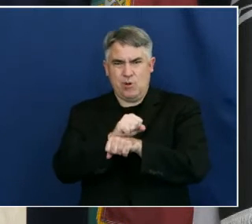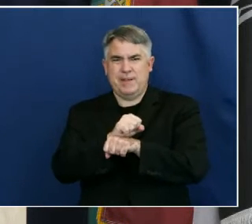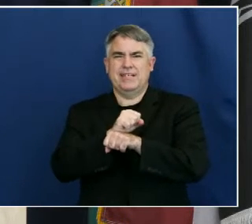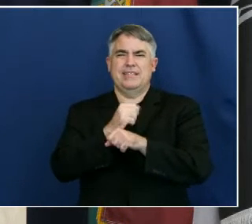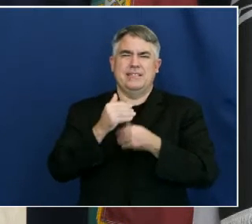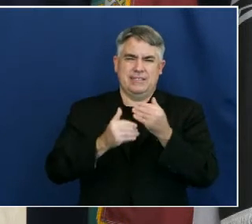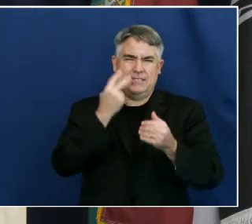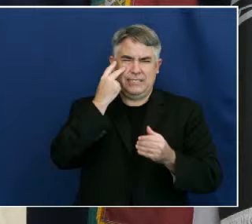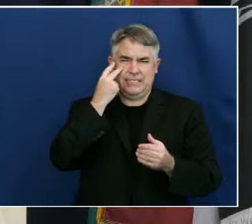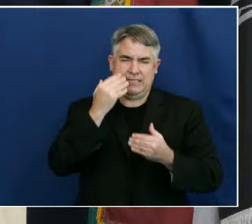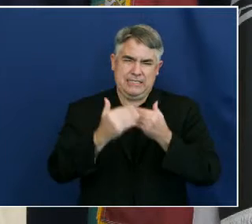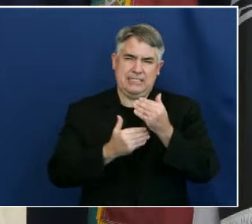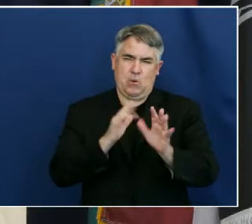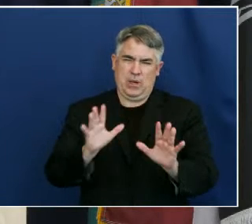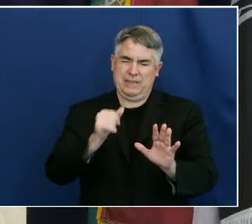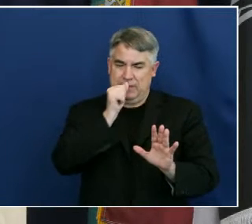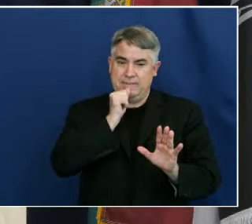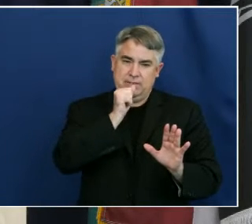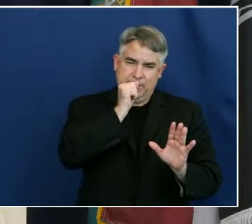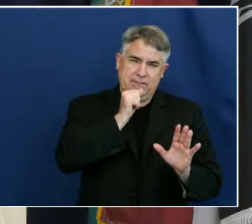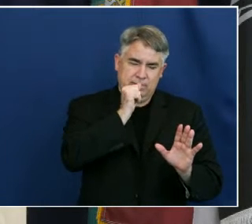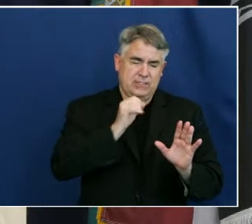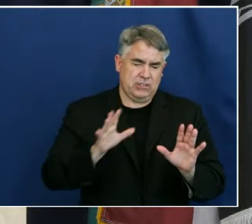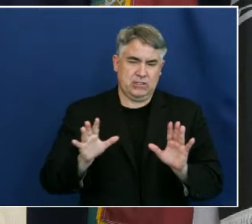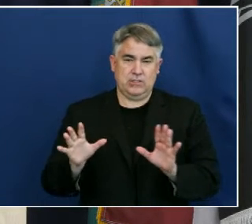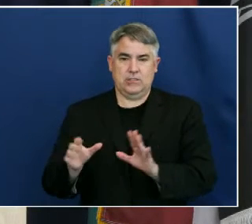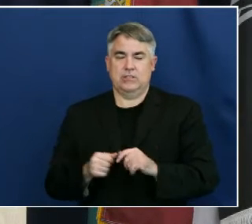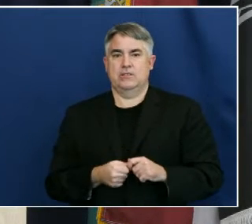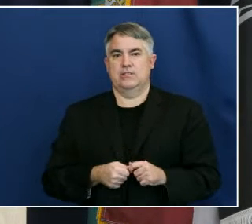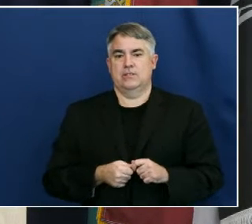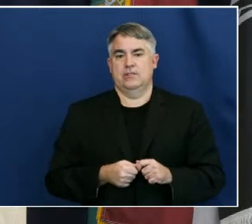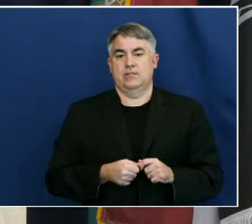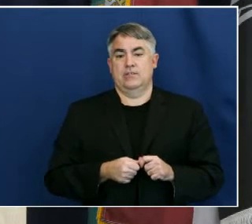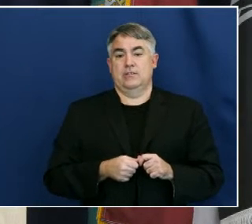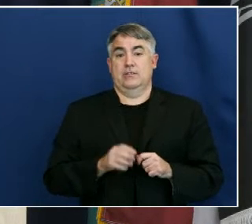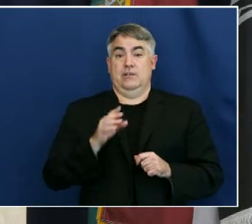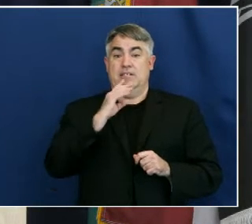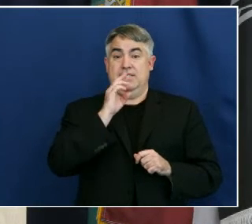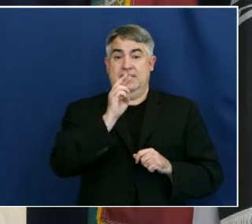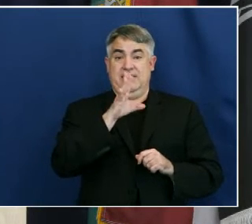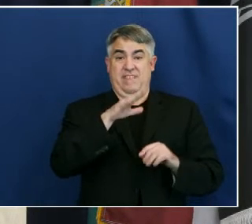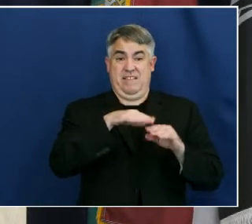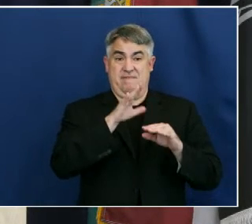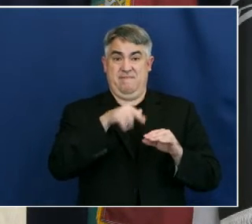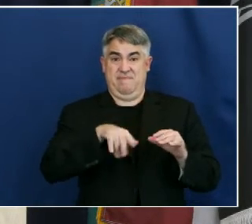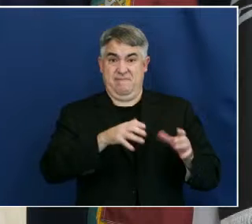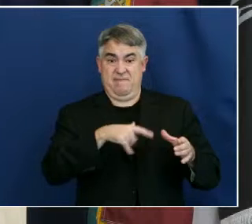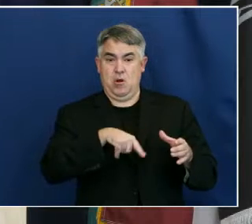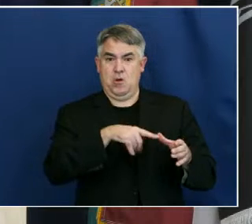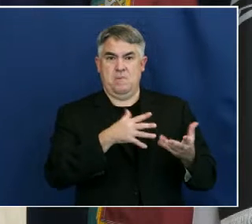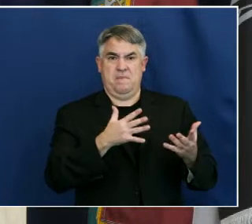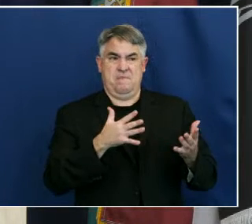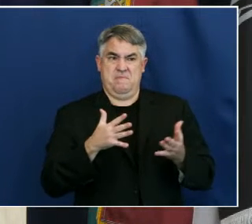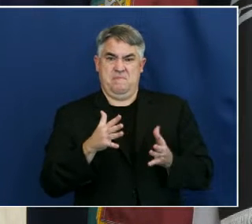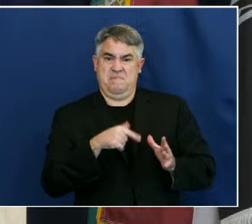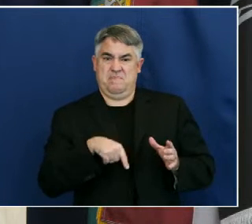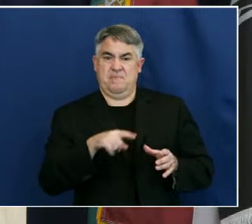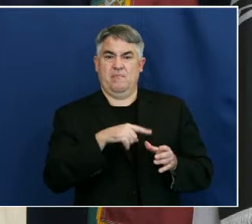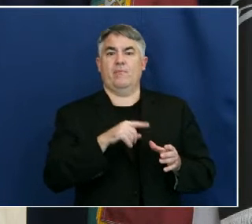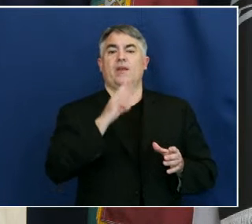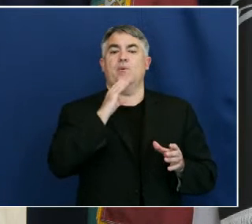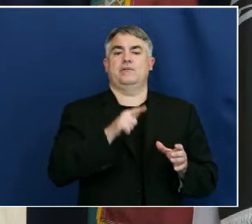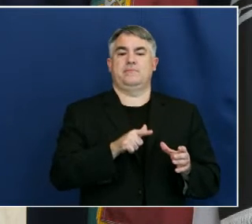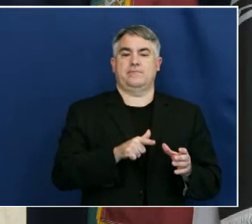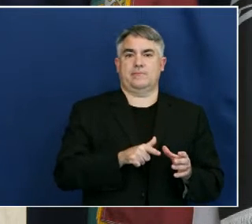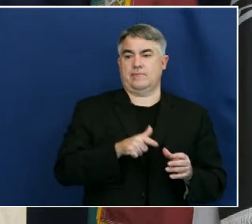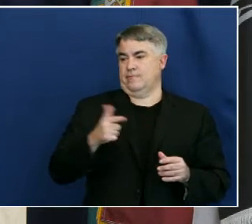We're not seeing all of the first dosages utilized by our seniors, and so we're ready to move to this next tier. We think we'll be ready to go. We know we'll be ready to